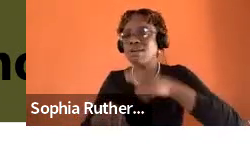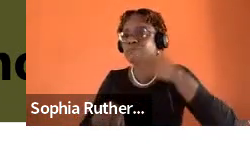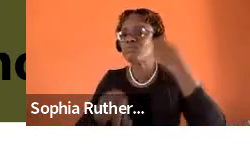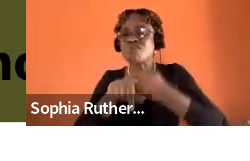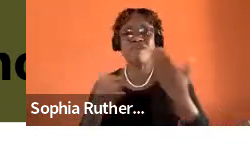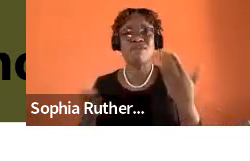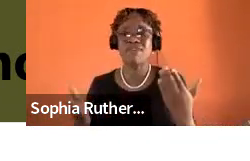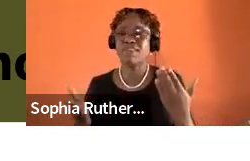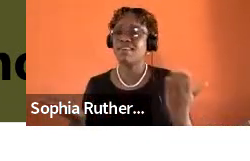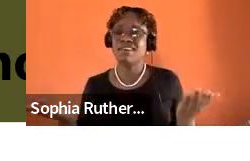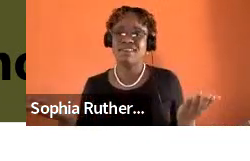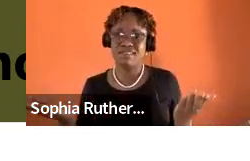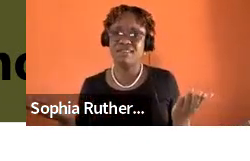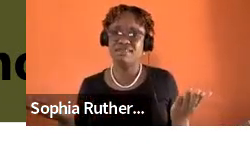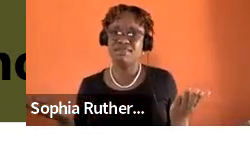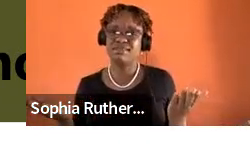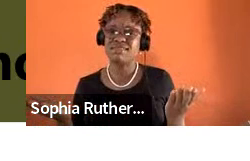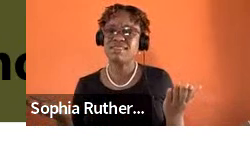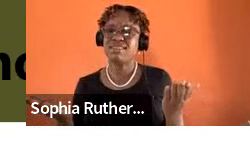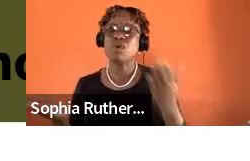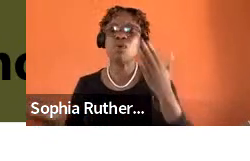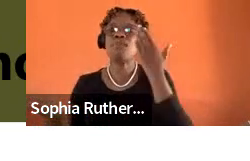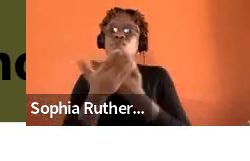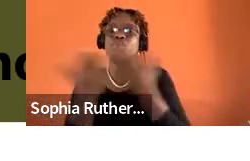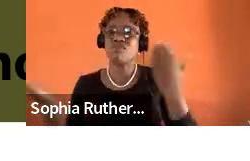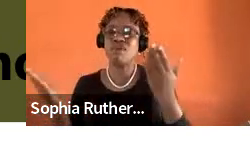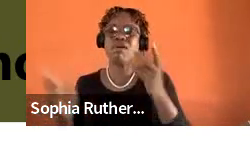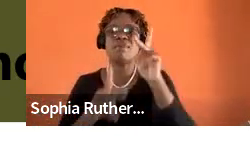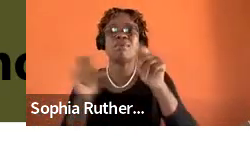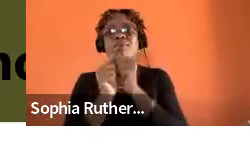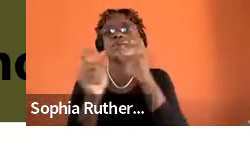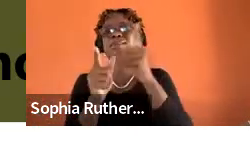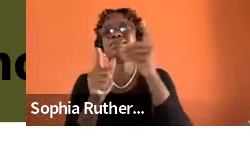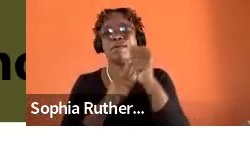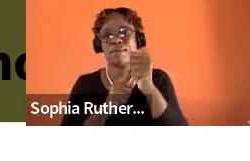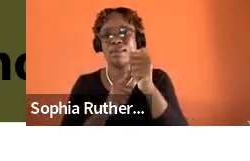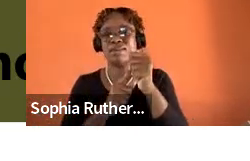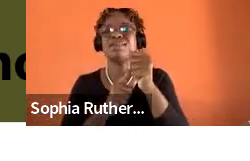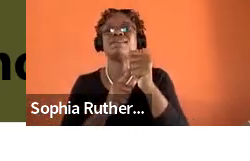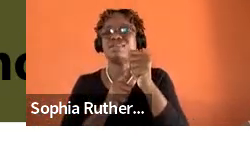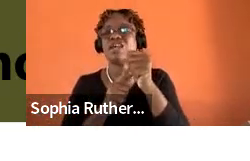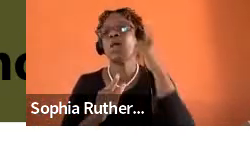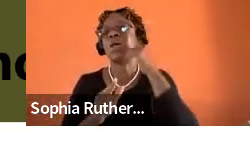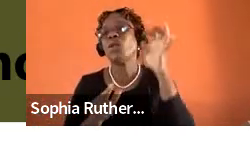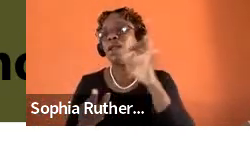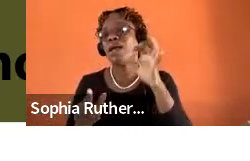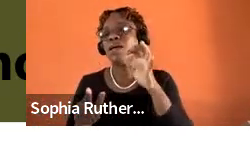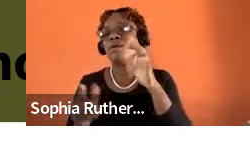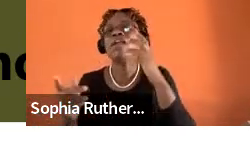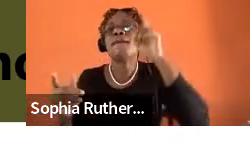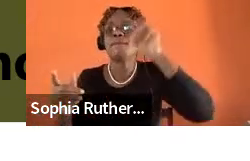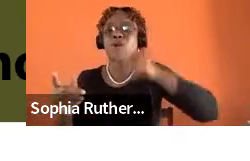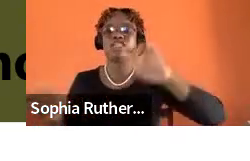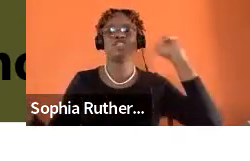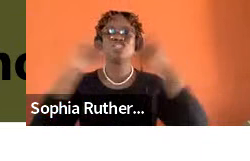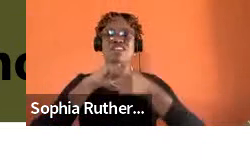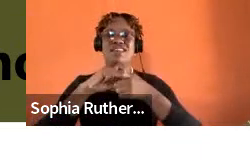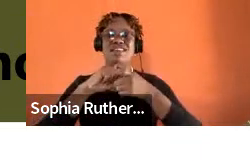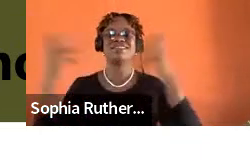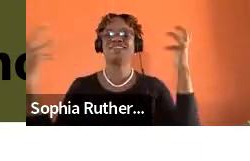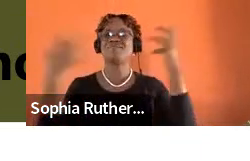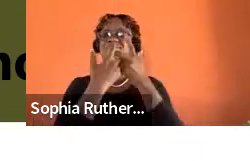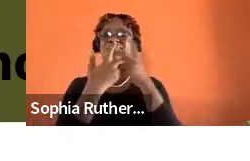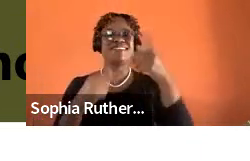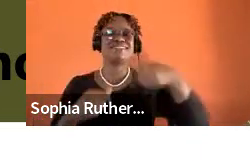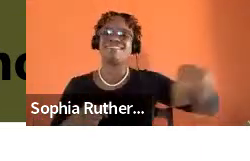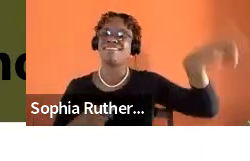very telling that too often persons with disabilities are expected to conform of the social expectations rather than